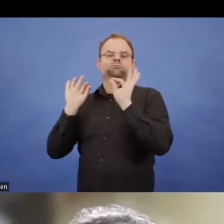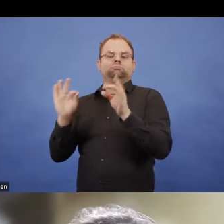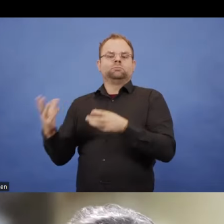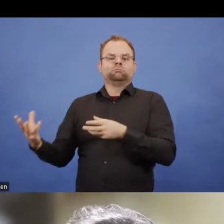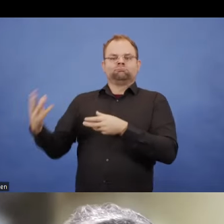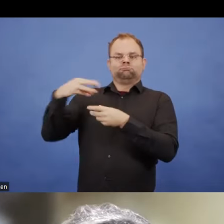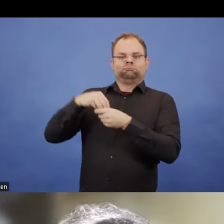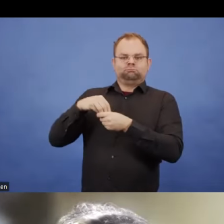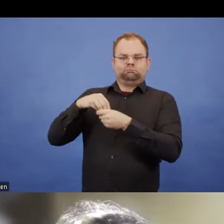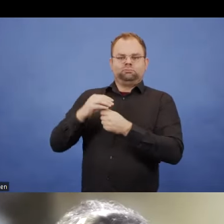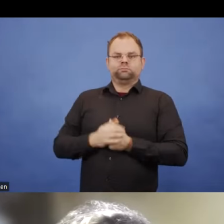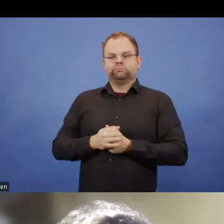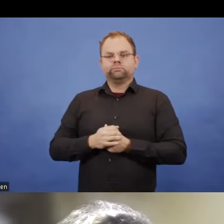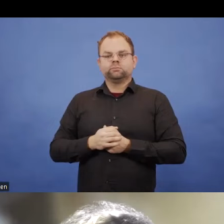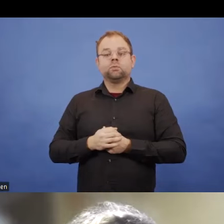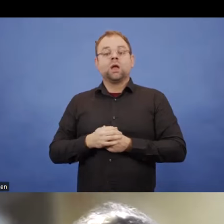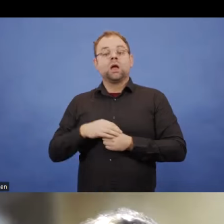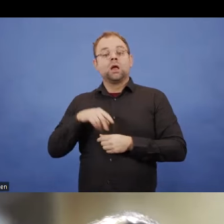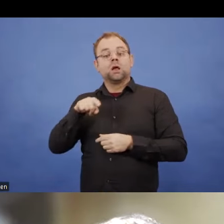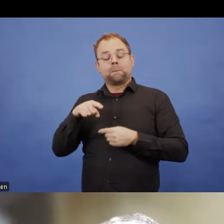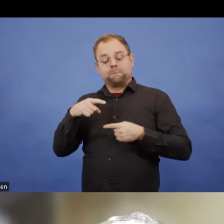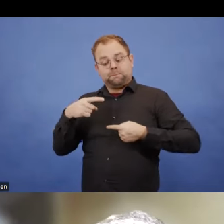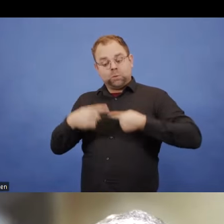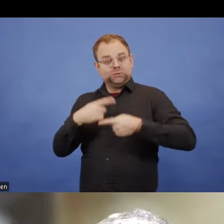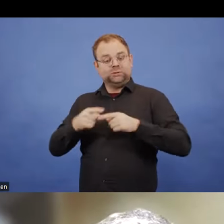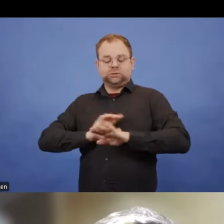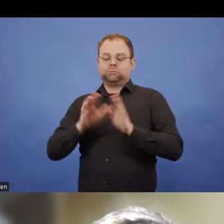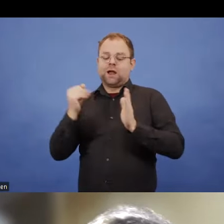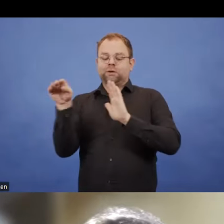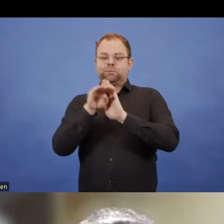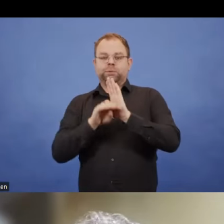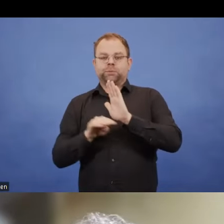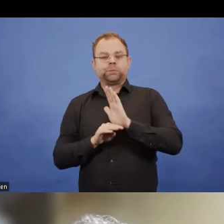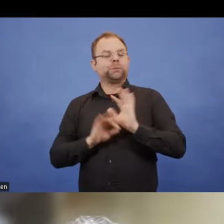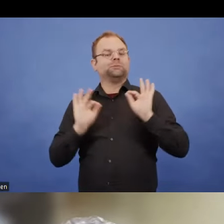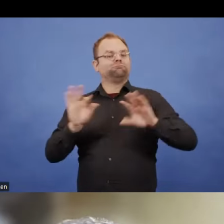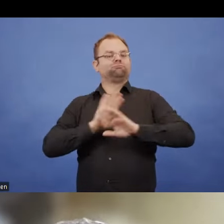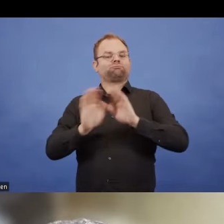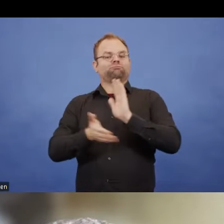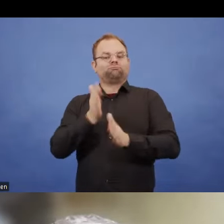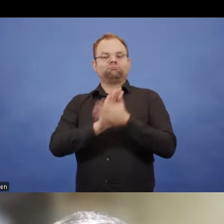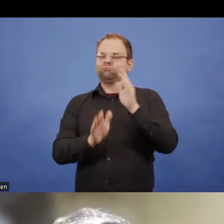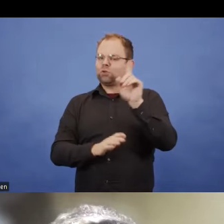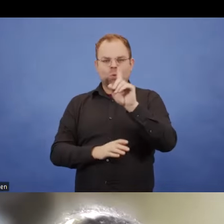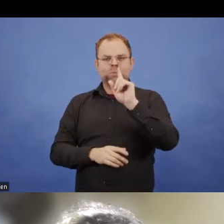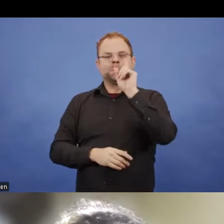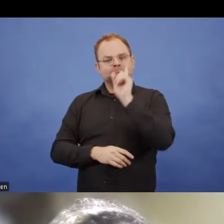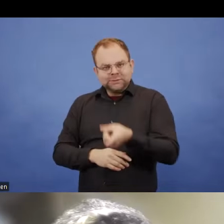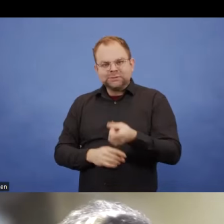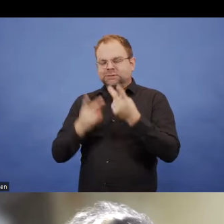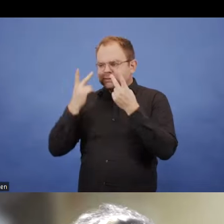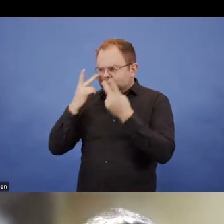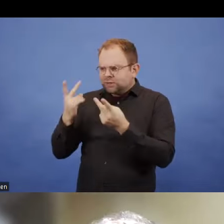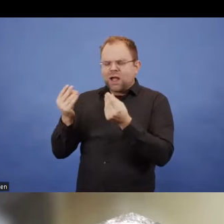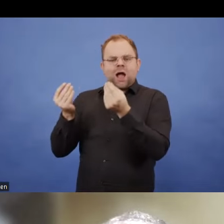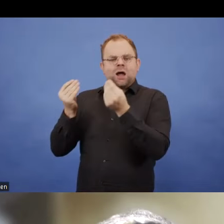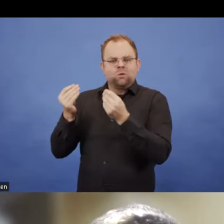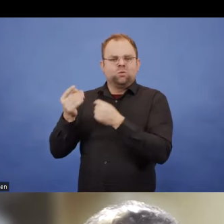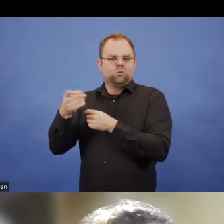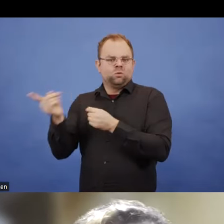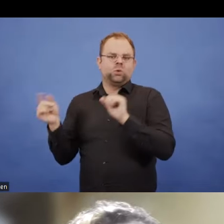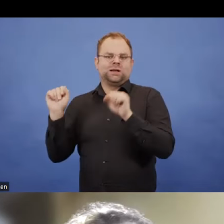physical accommodations such as the reception centers. They have to be adequate to receive persons. We have to